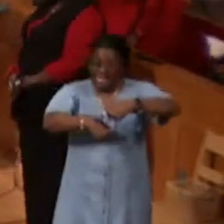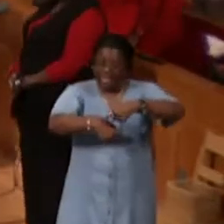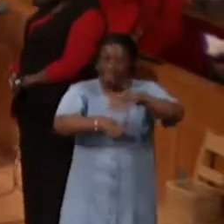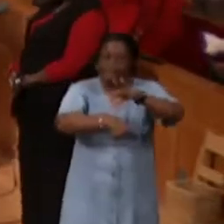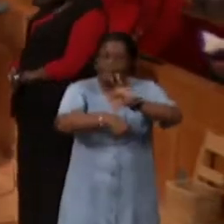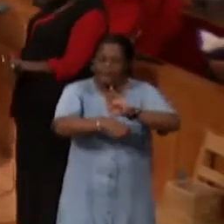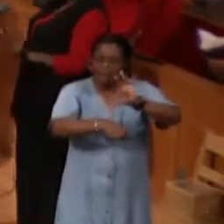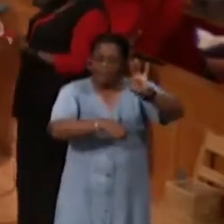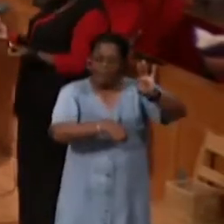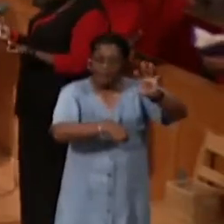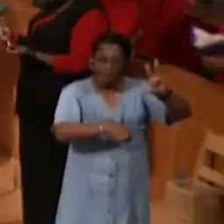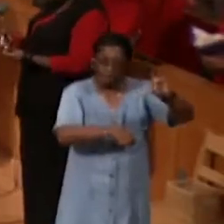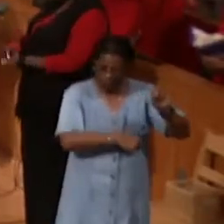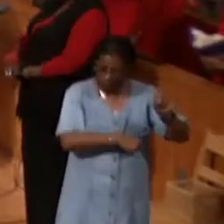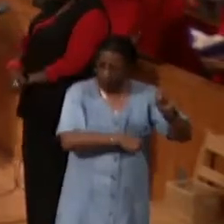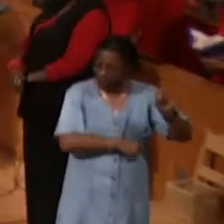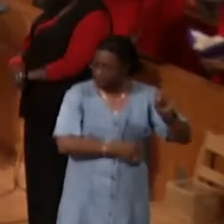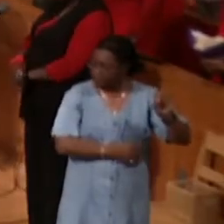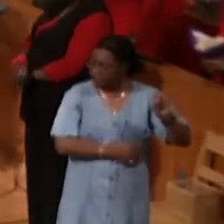9:30. Right.